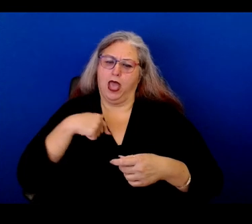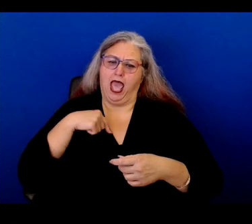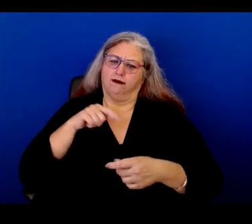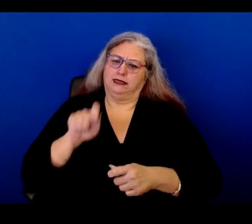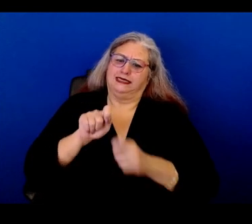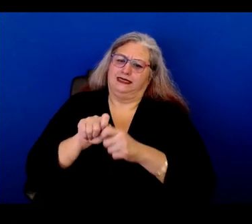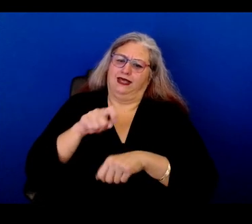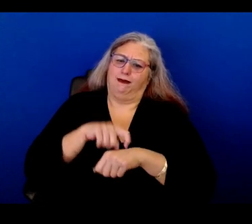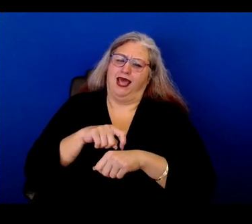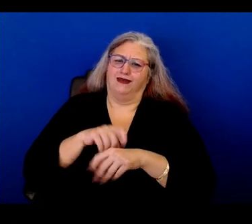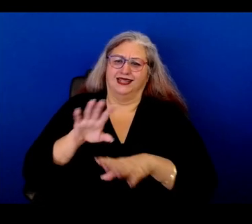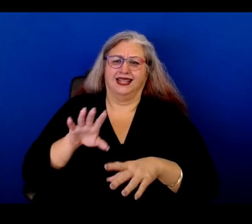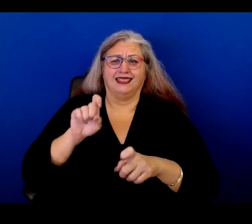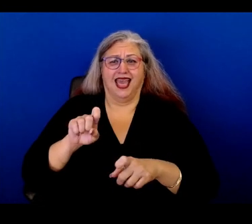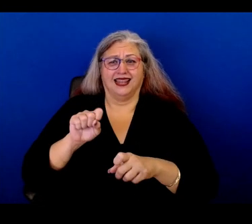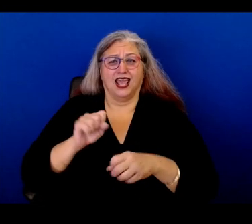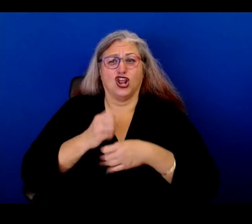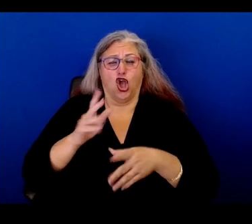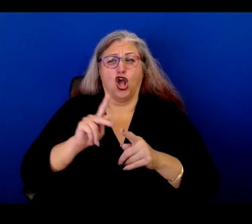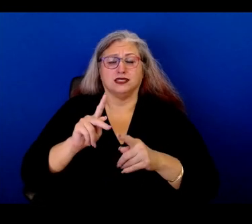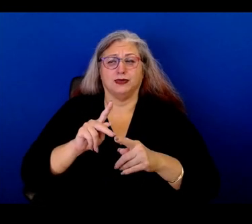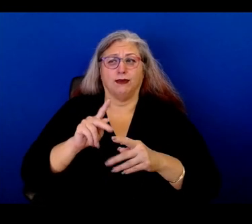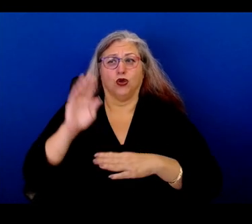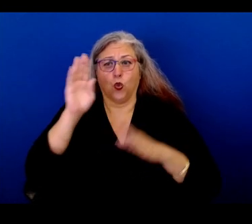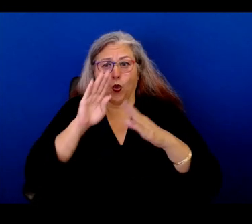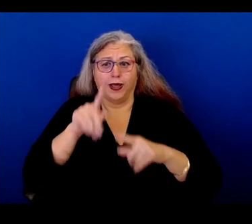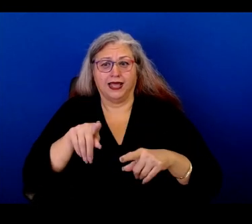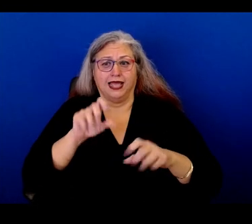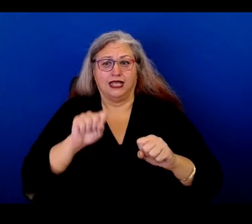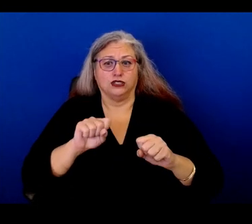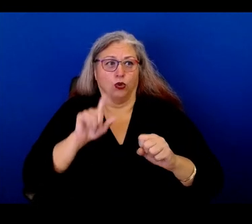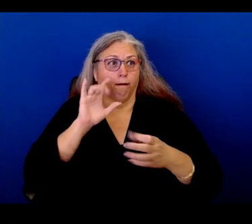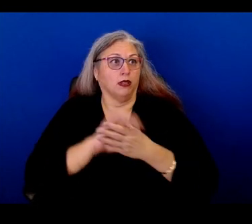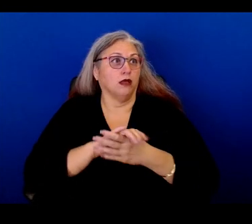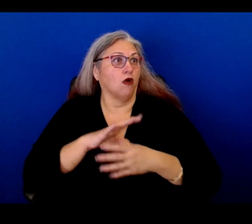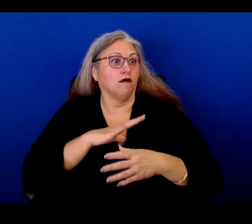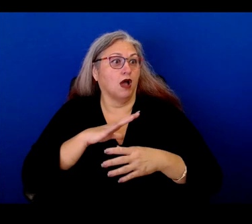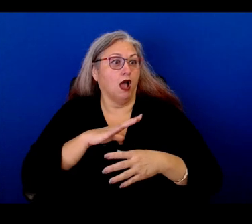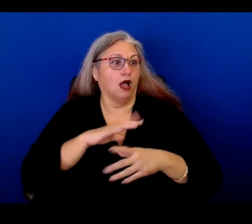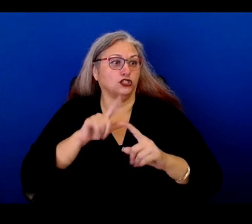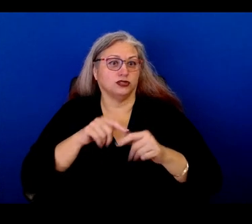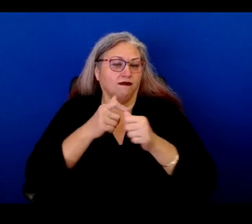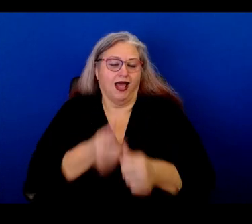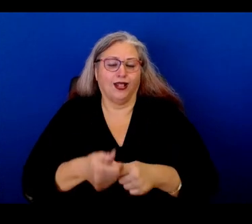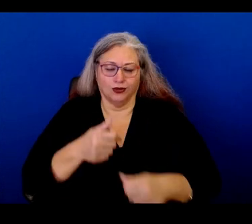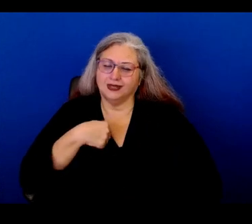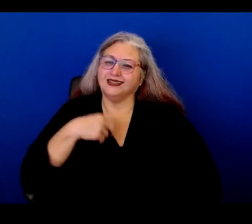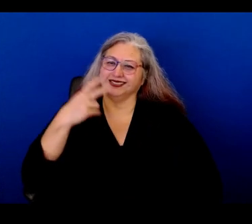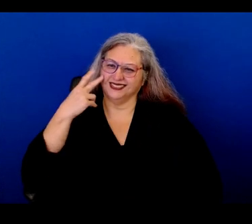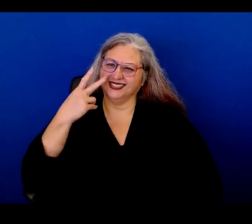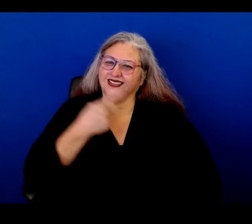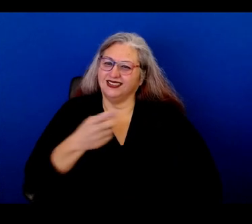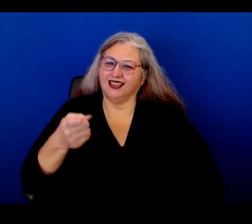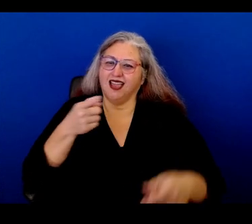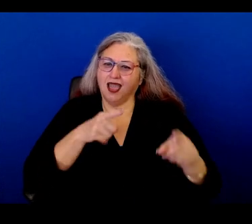of time, and that can really weigh on somebody where they can actually just kind of believe it and pack up and go. I mean, we see it happen, right?